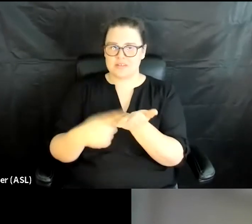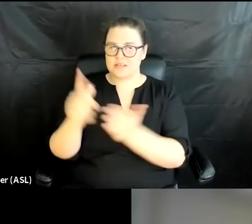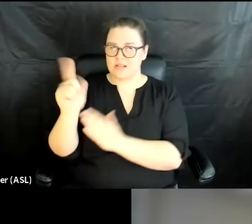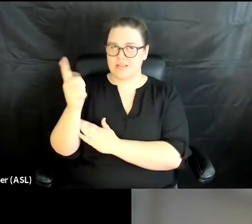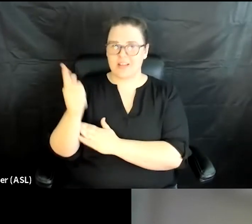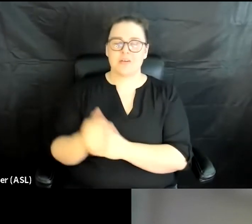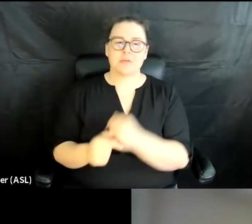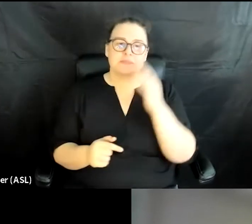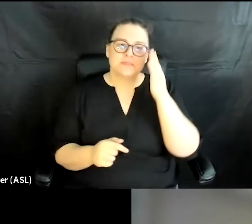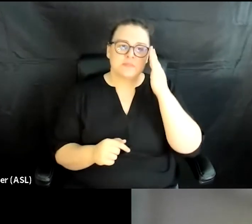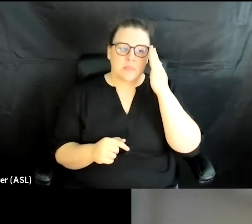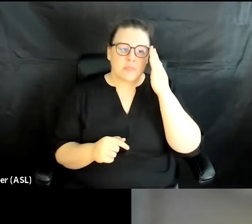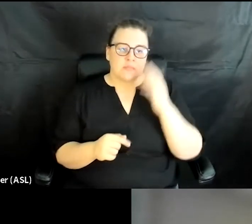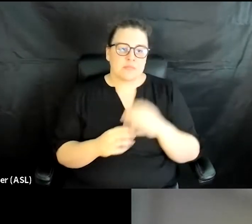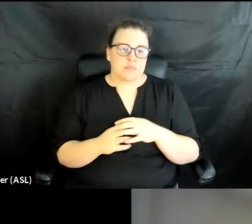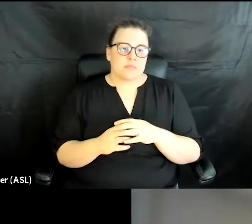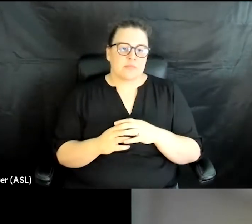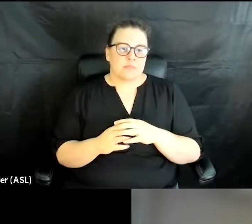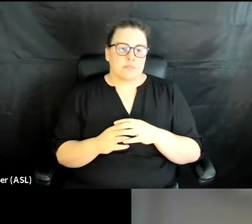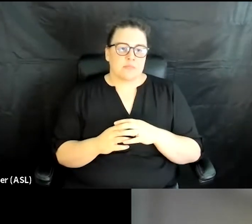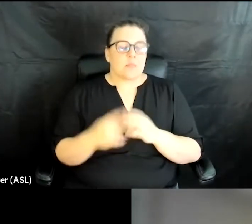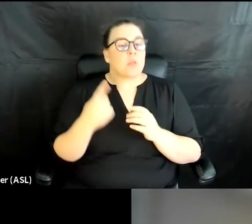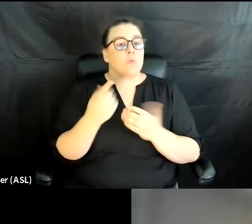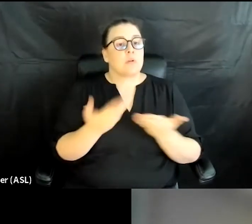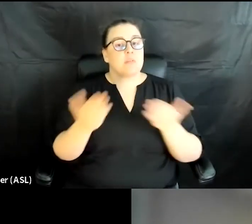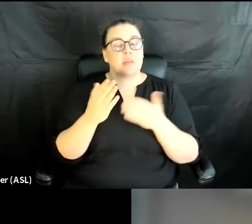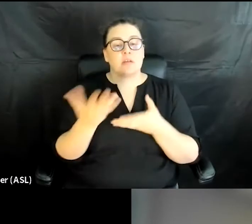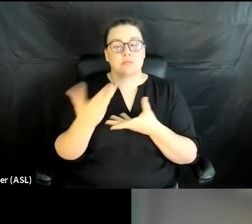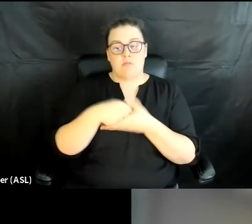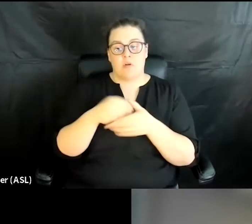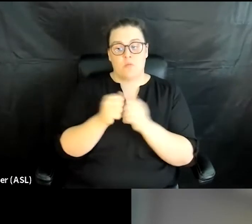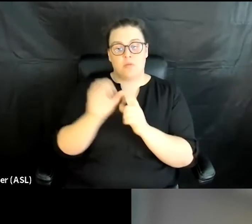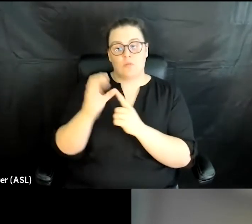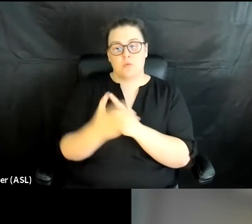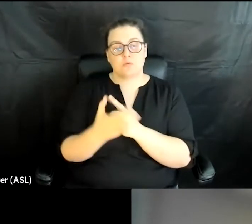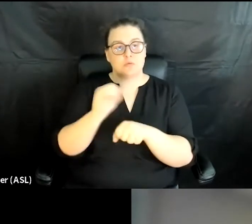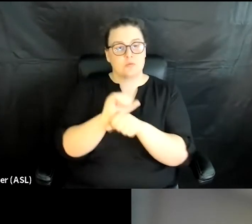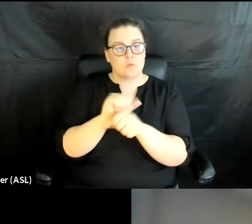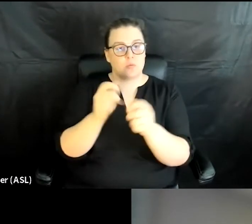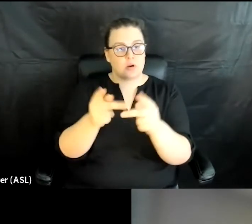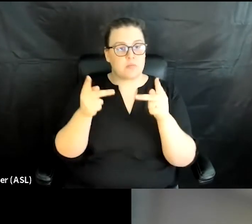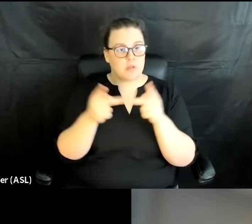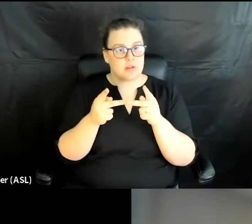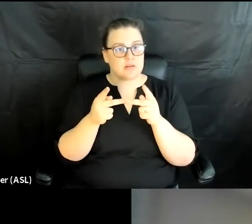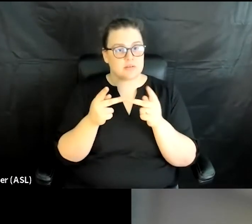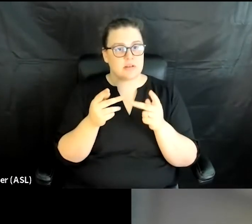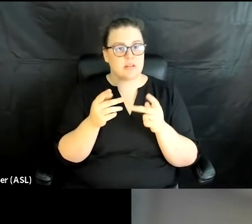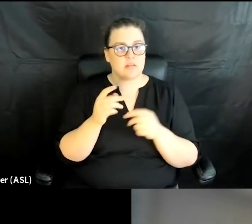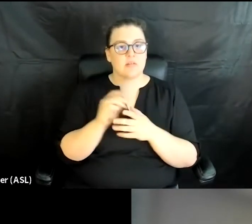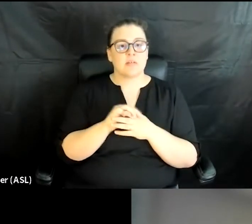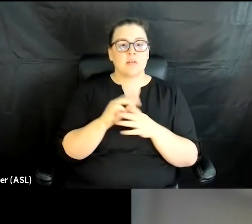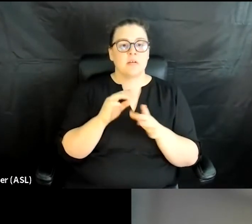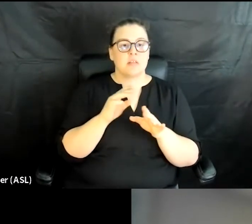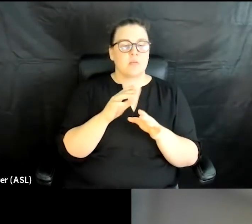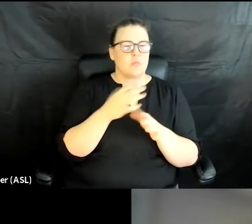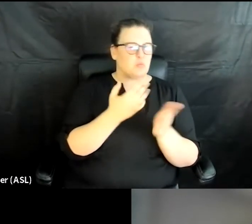But one of the things in terms of the culture in the workplace, and that has been alluded to earlier, and our next